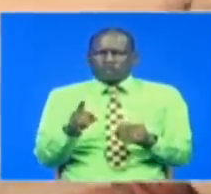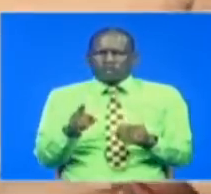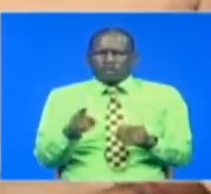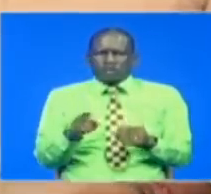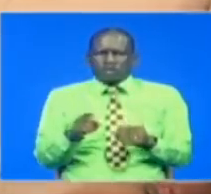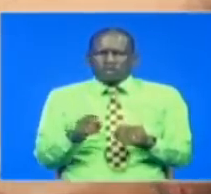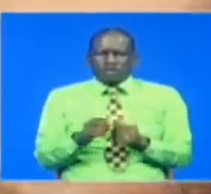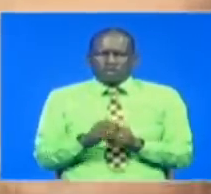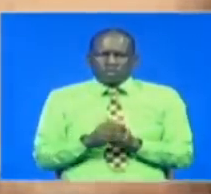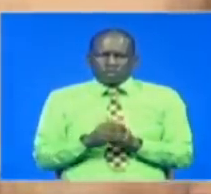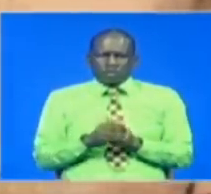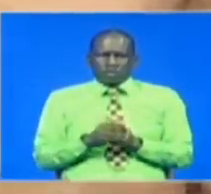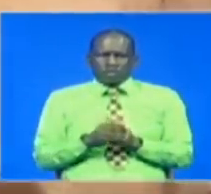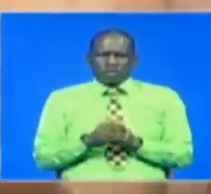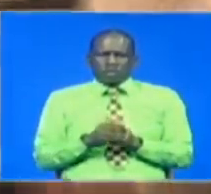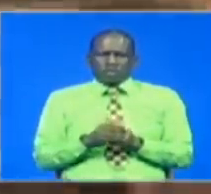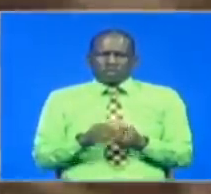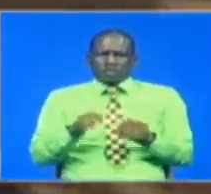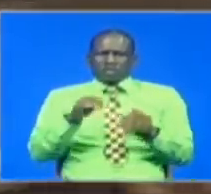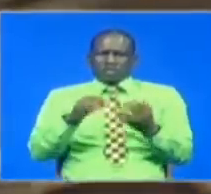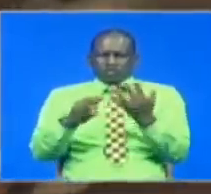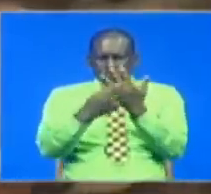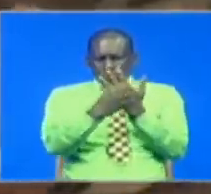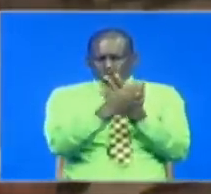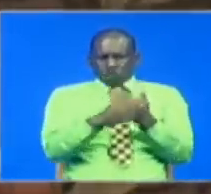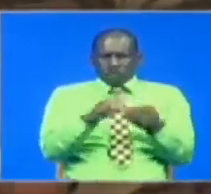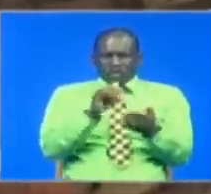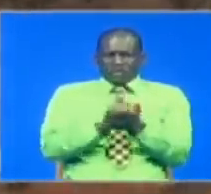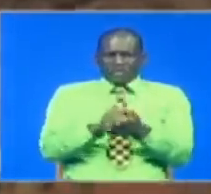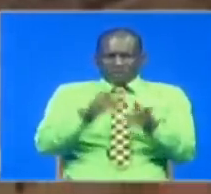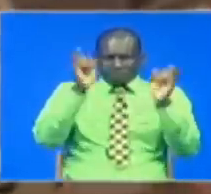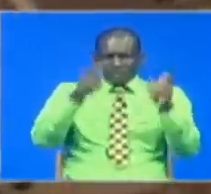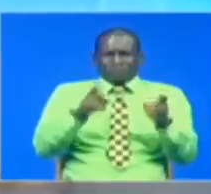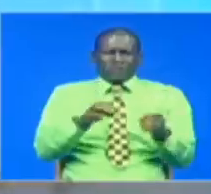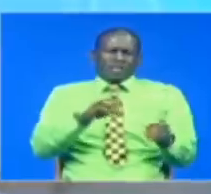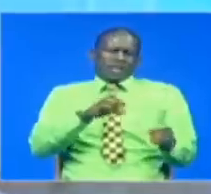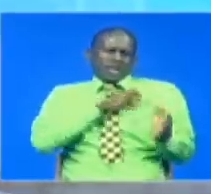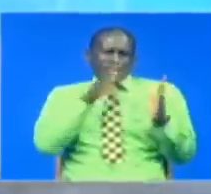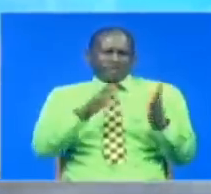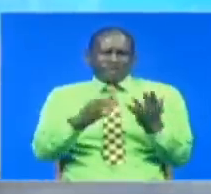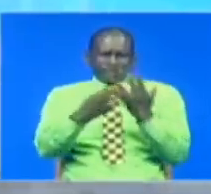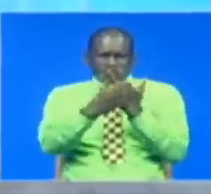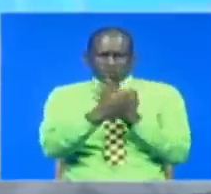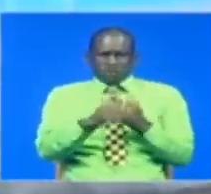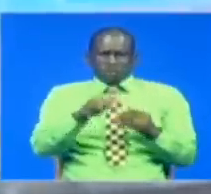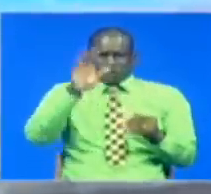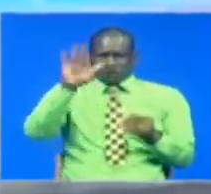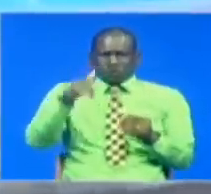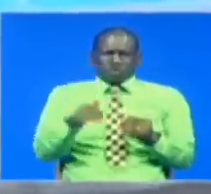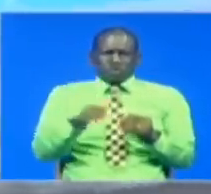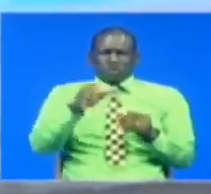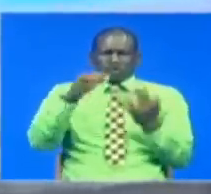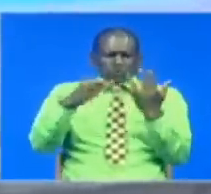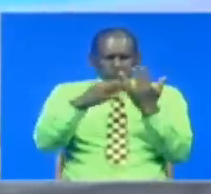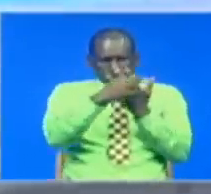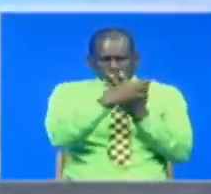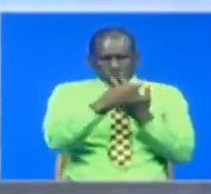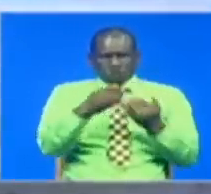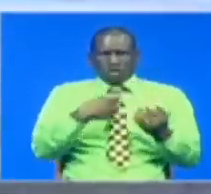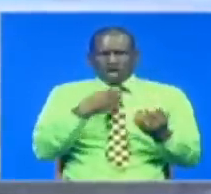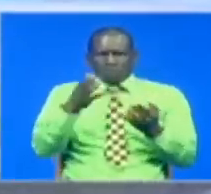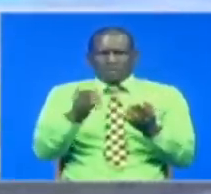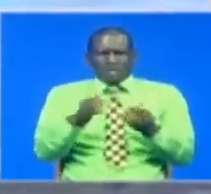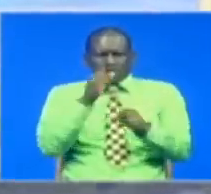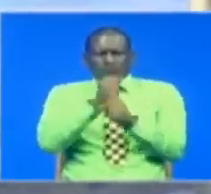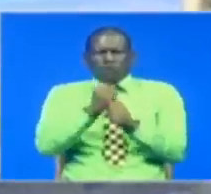Sonkore. That must be the Nairobi governor Joho is calling. Sonkore has been on a rather extended